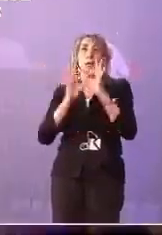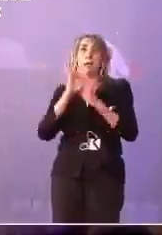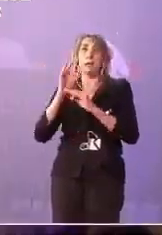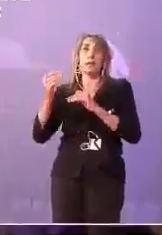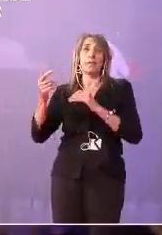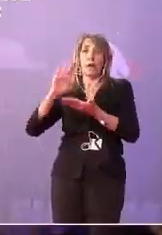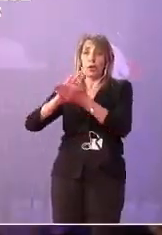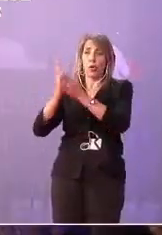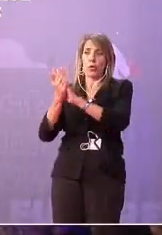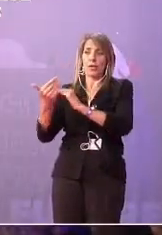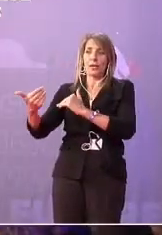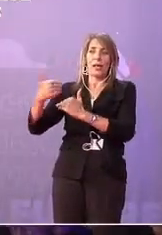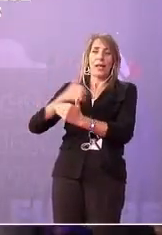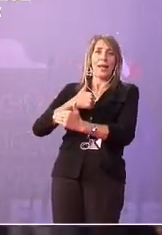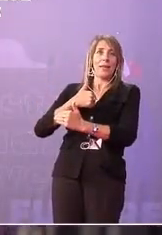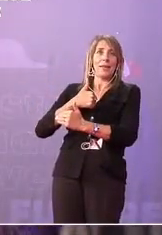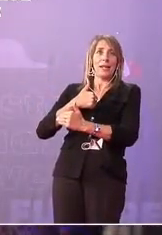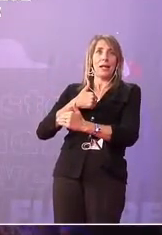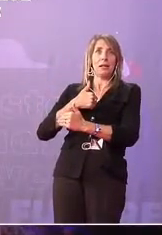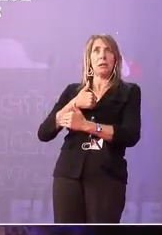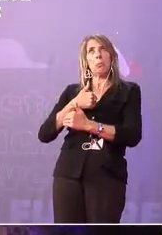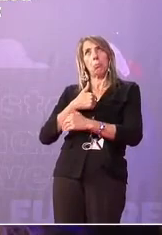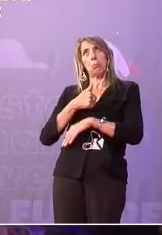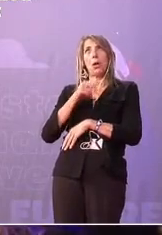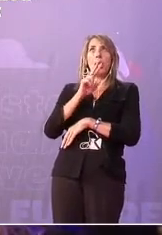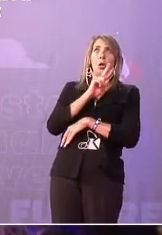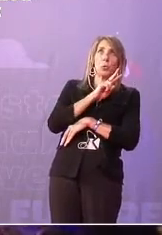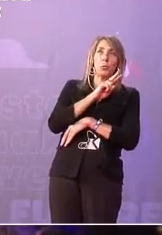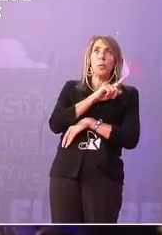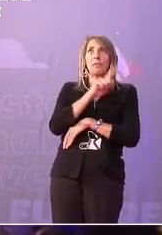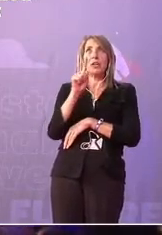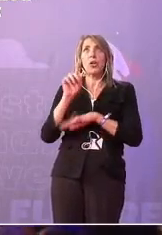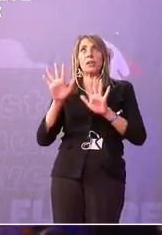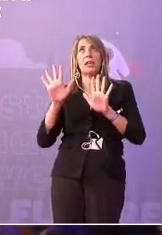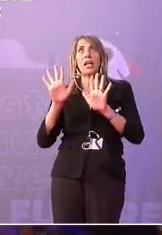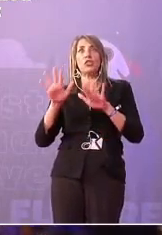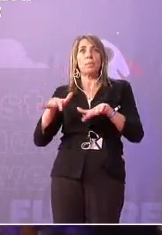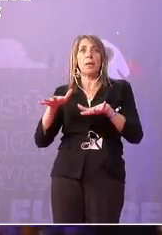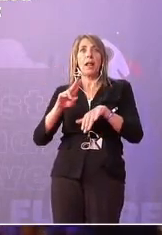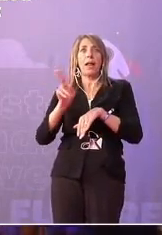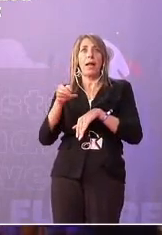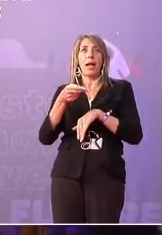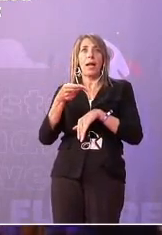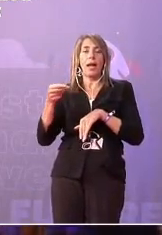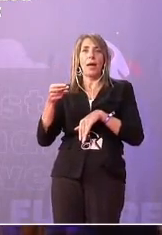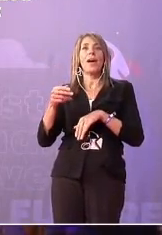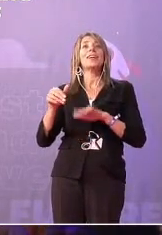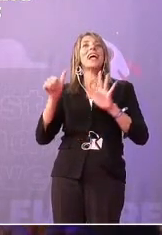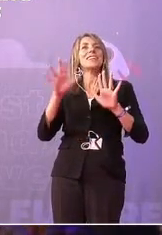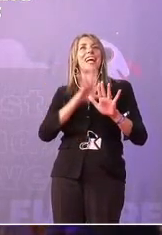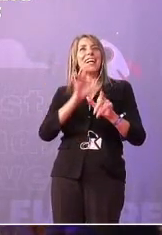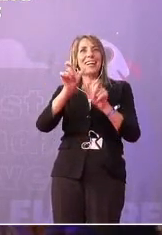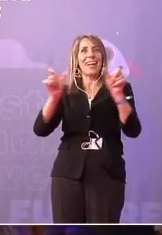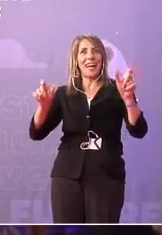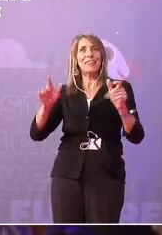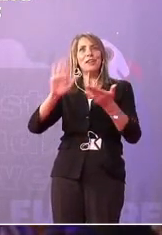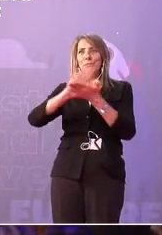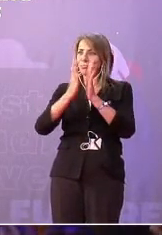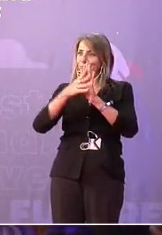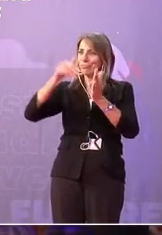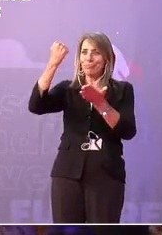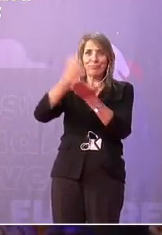euro. We validated the offer with the first 6 customers. We entered the market in the last 2 months, and we have 5